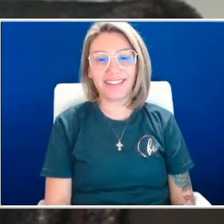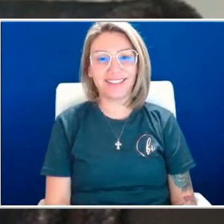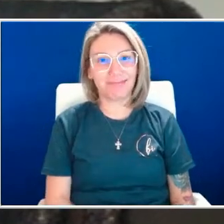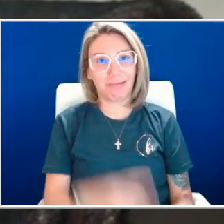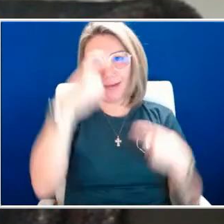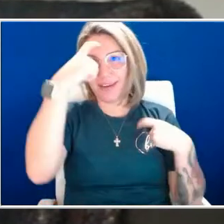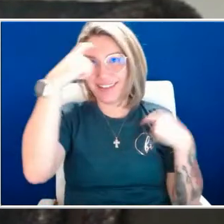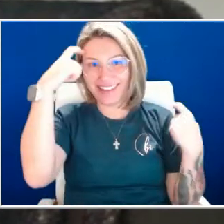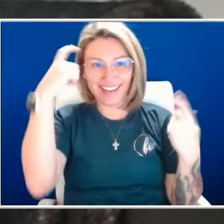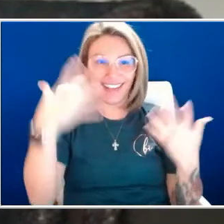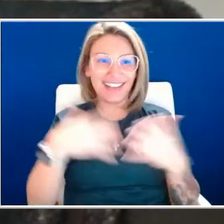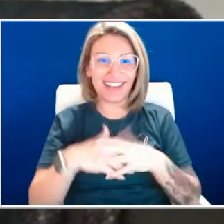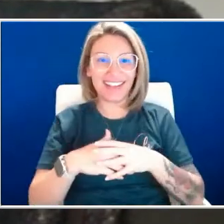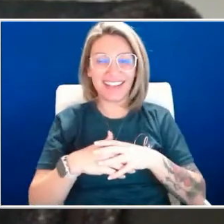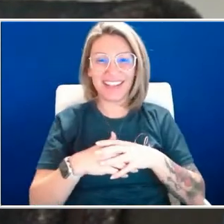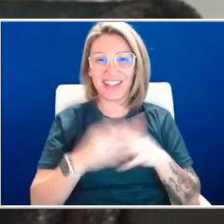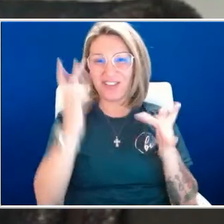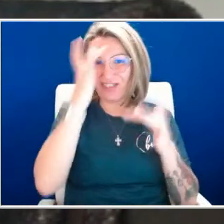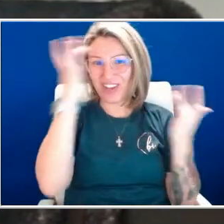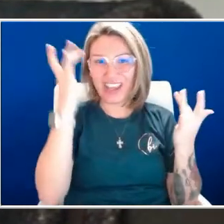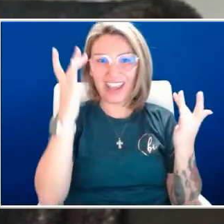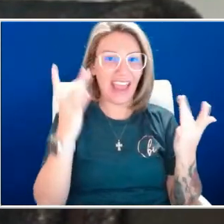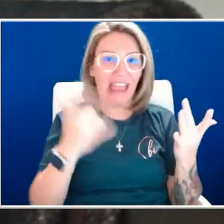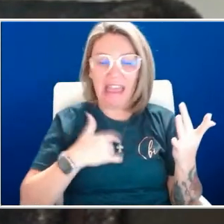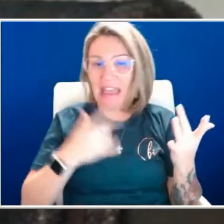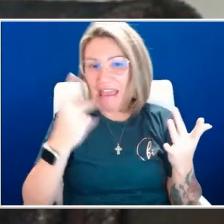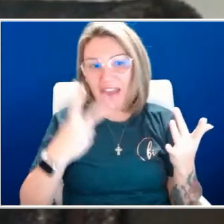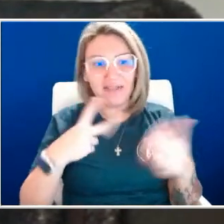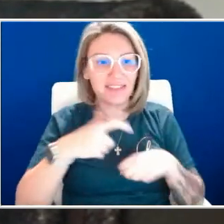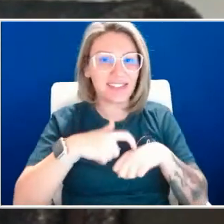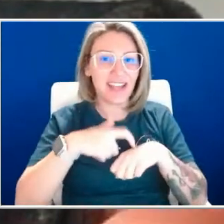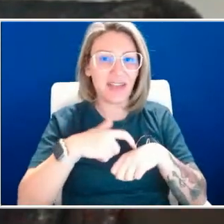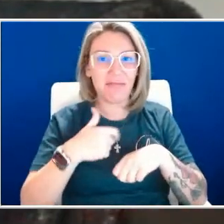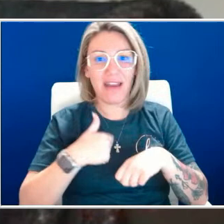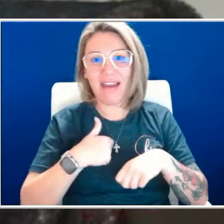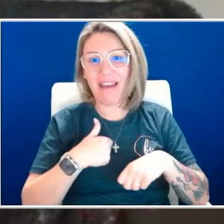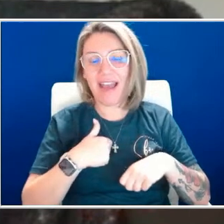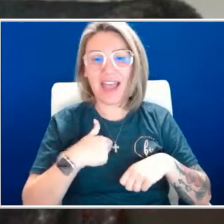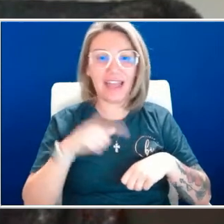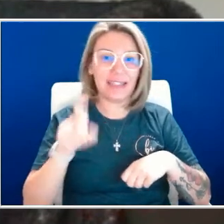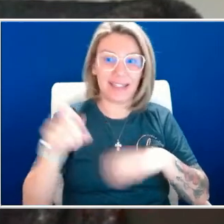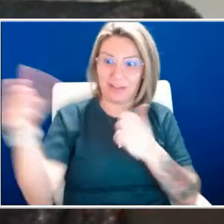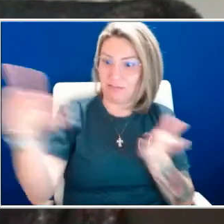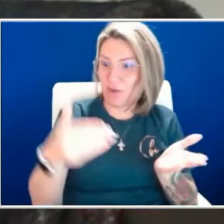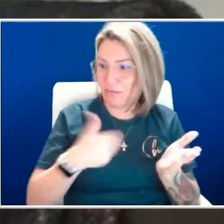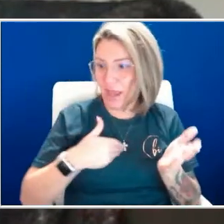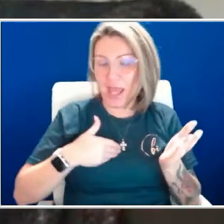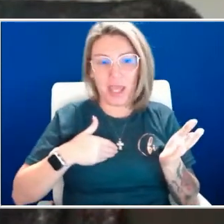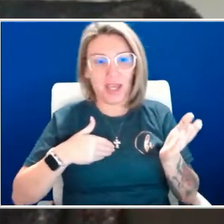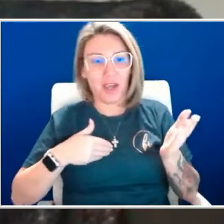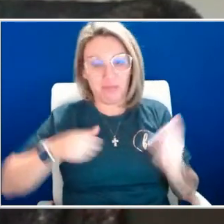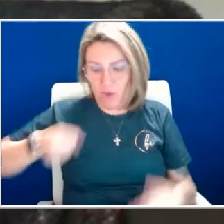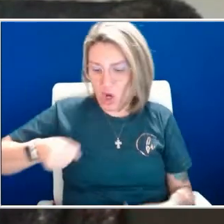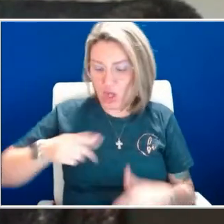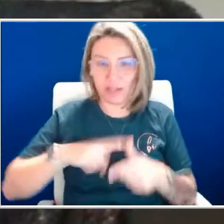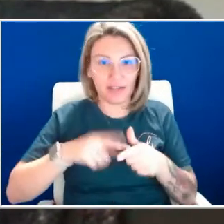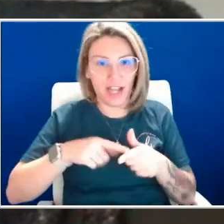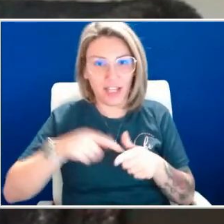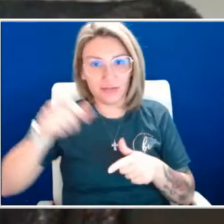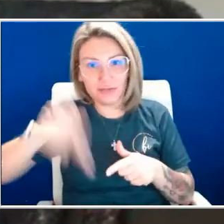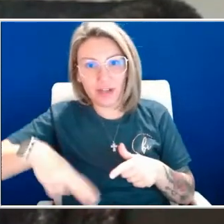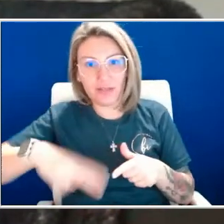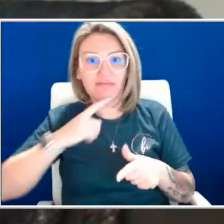You forget half the time. I forget half the time that I got to take my purse with me. I drop it, and it was a